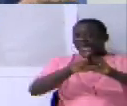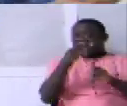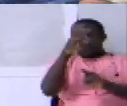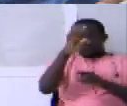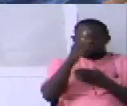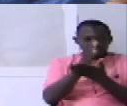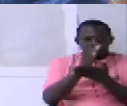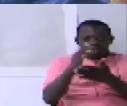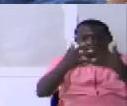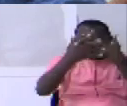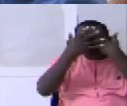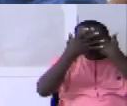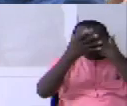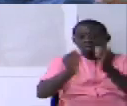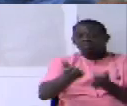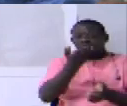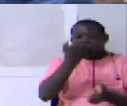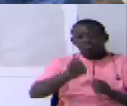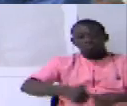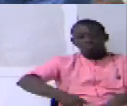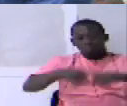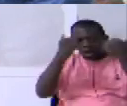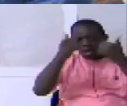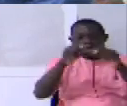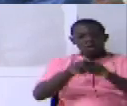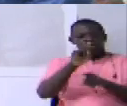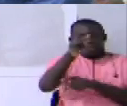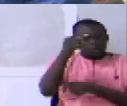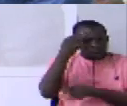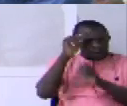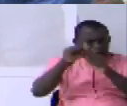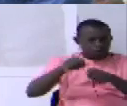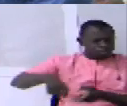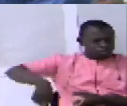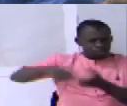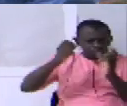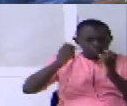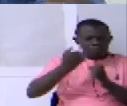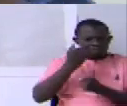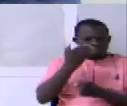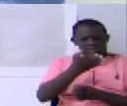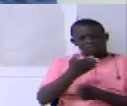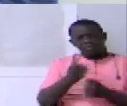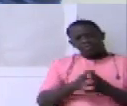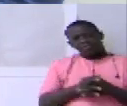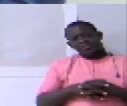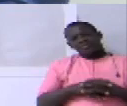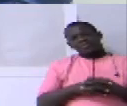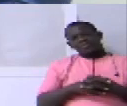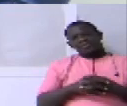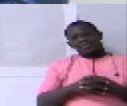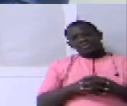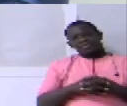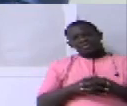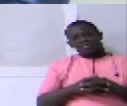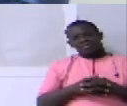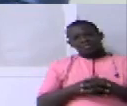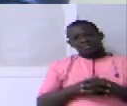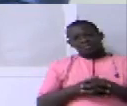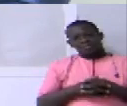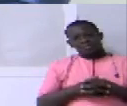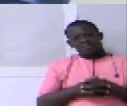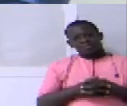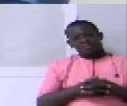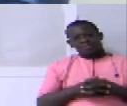really they would throw that food away? Nyimu leti mene alon ko be kasole kono alun do dote ise mendom bar ni aje ka fay na